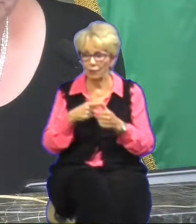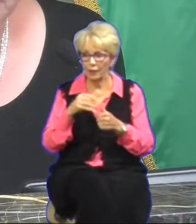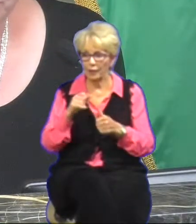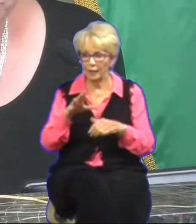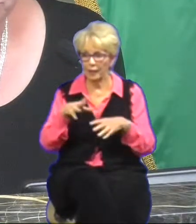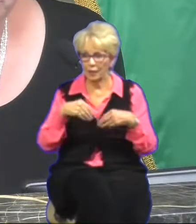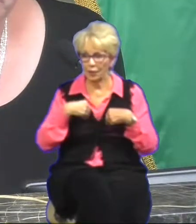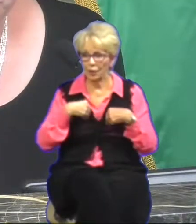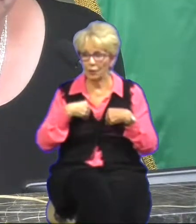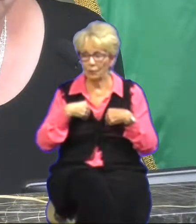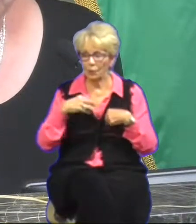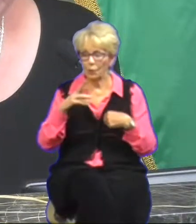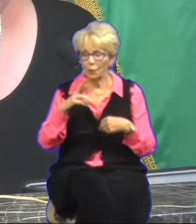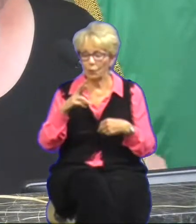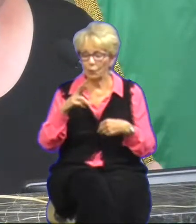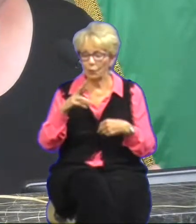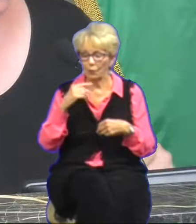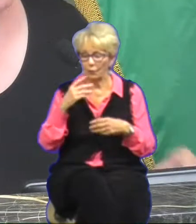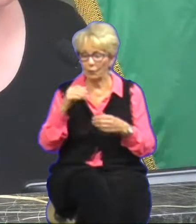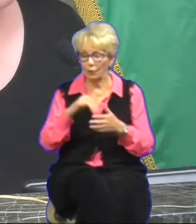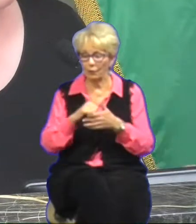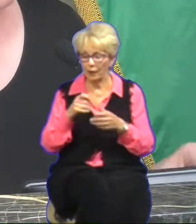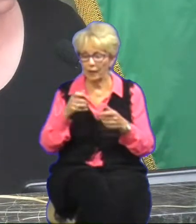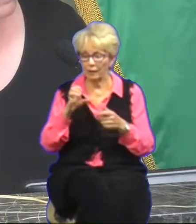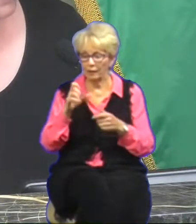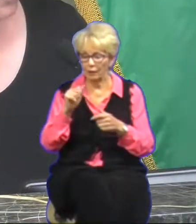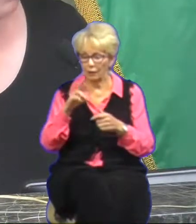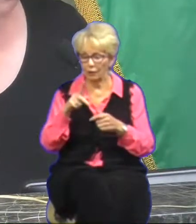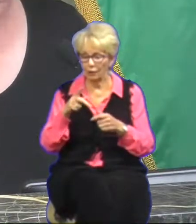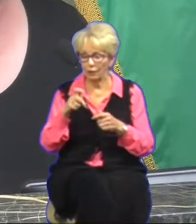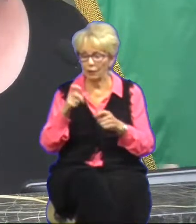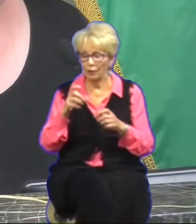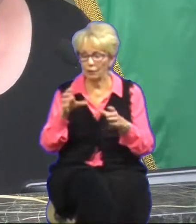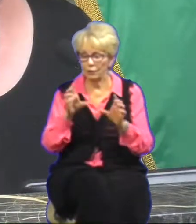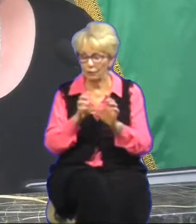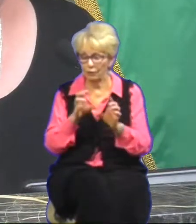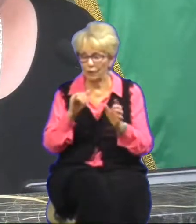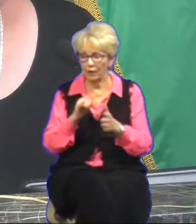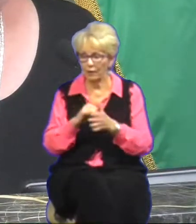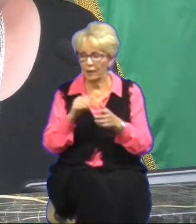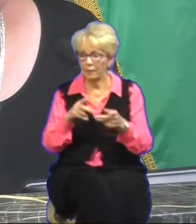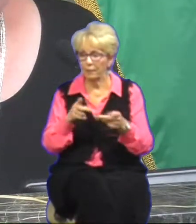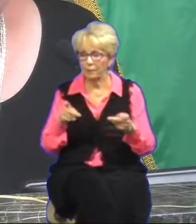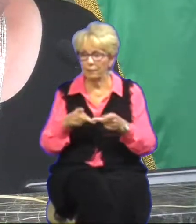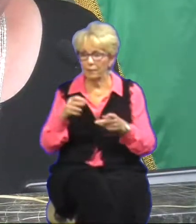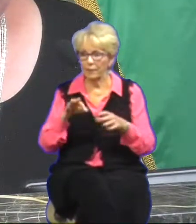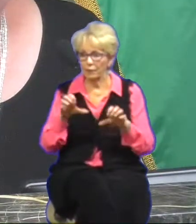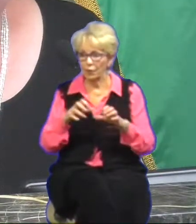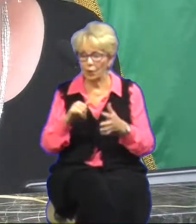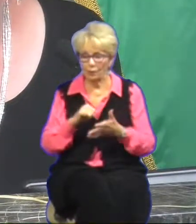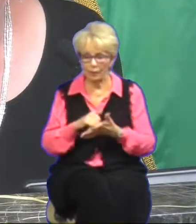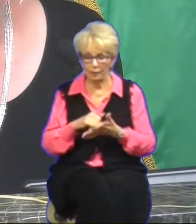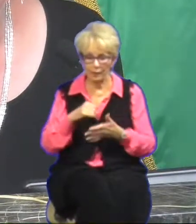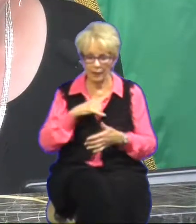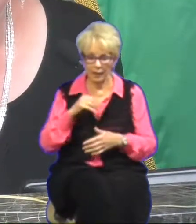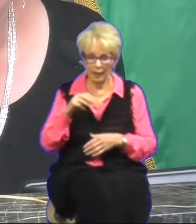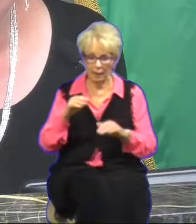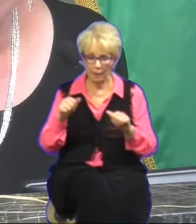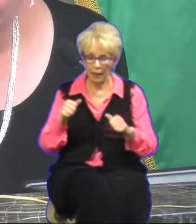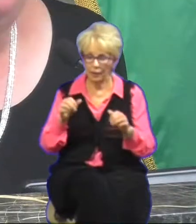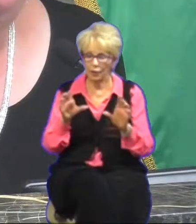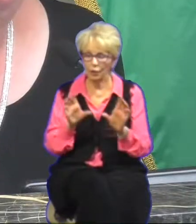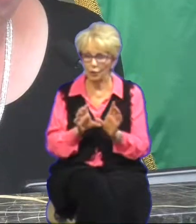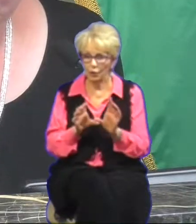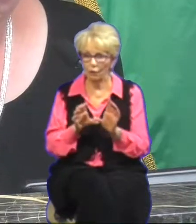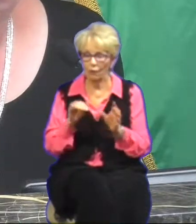adopt a resolution that would direct the clerk to certify the petition. If you do that, I am able to